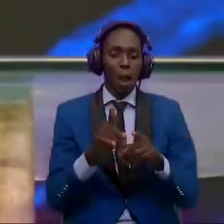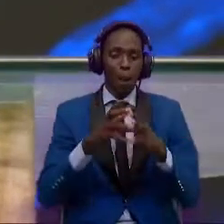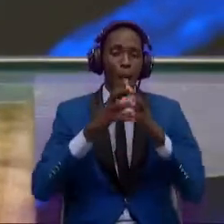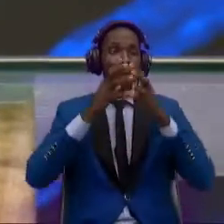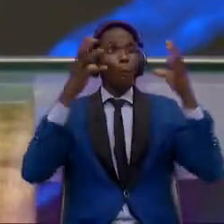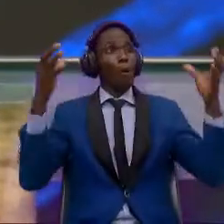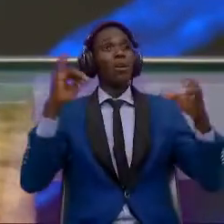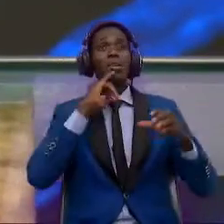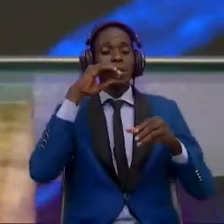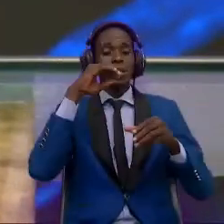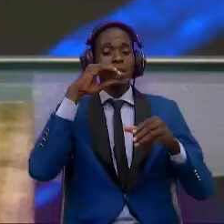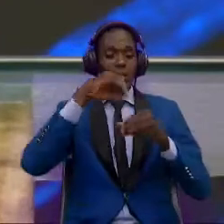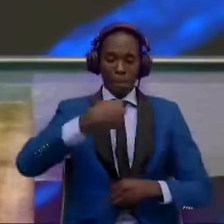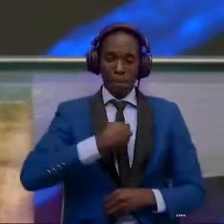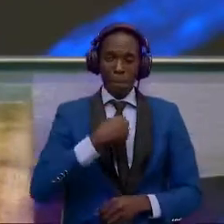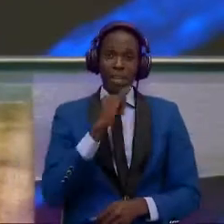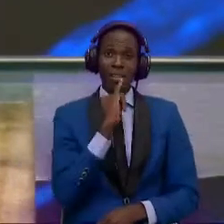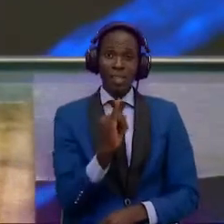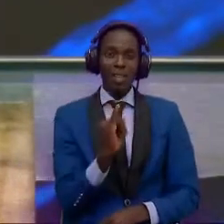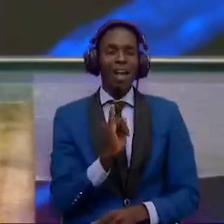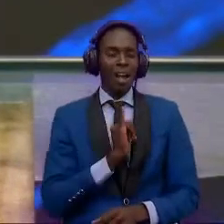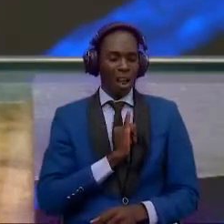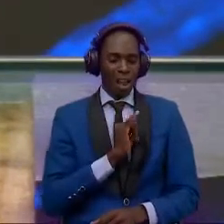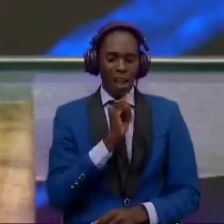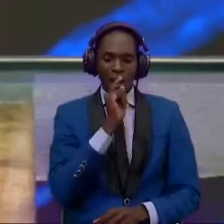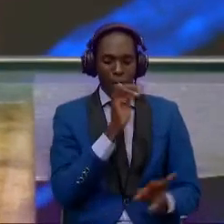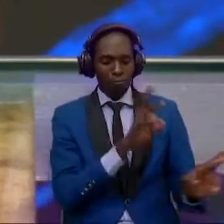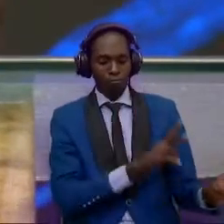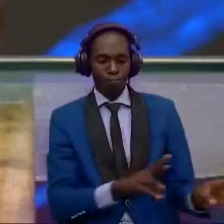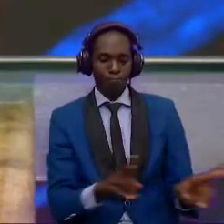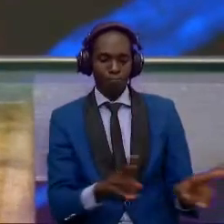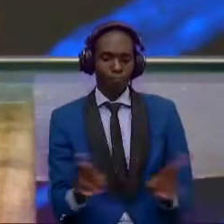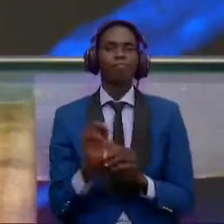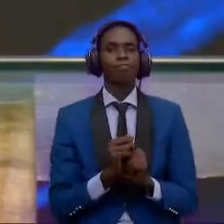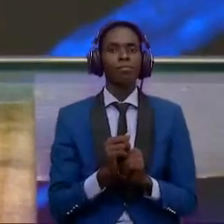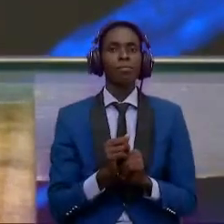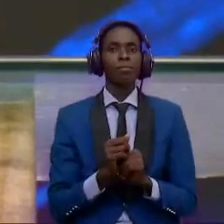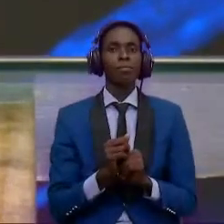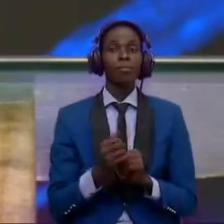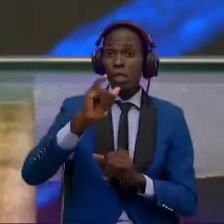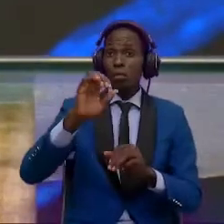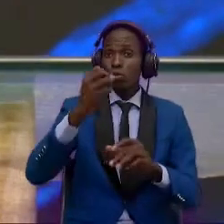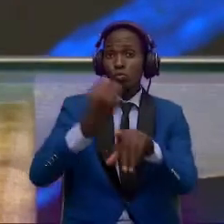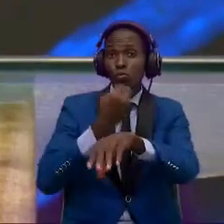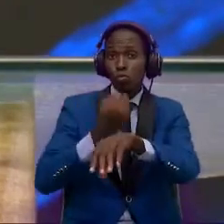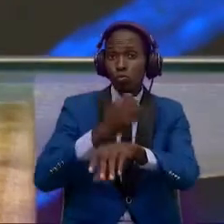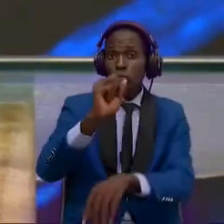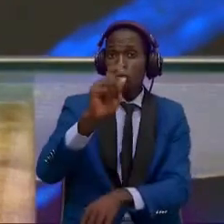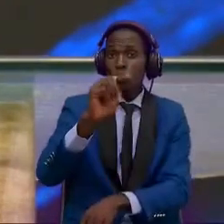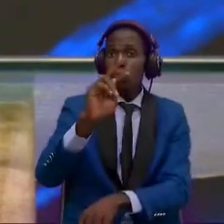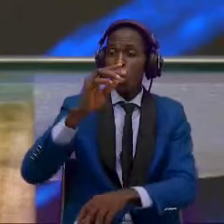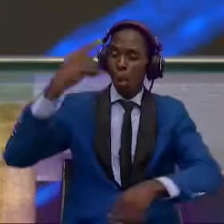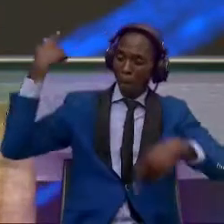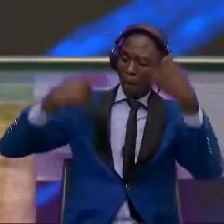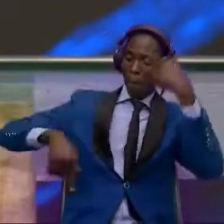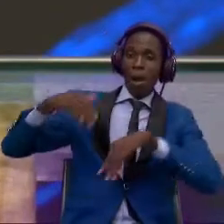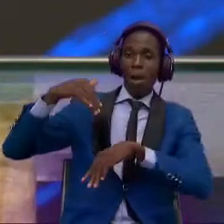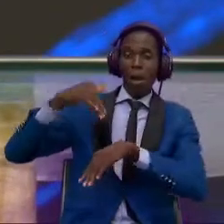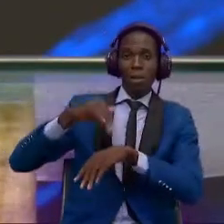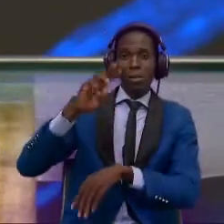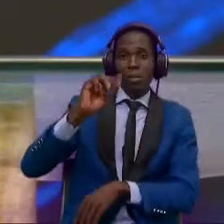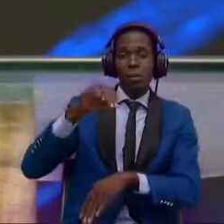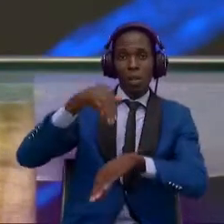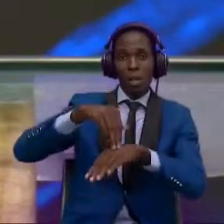is, I am ready. They stoned him in Iconium, the other